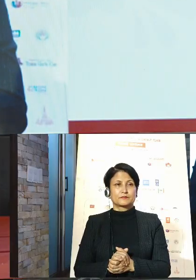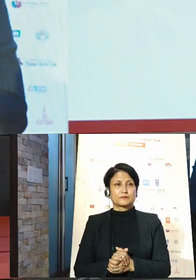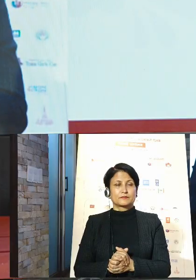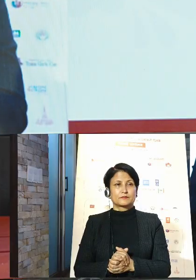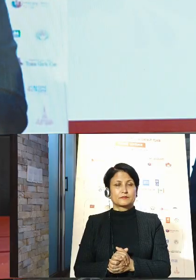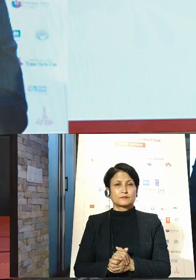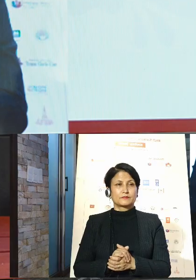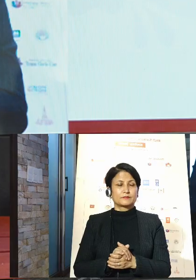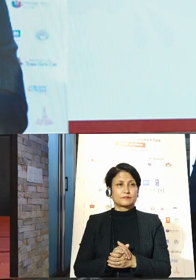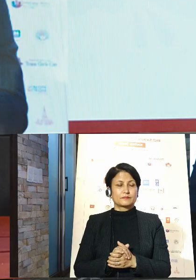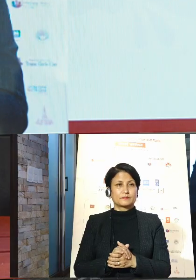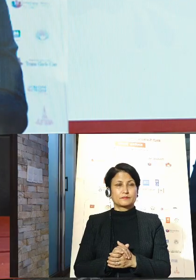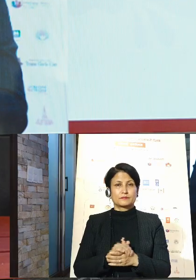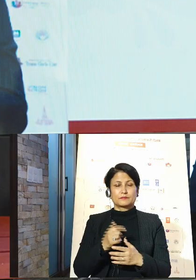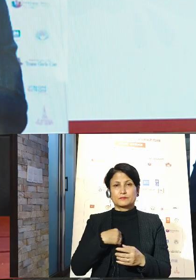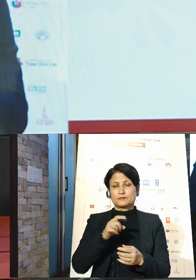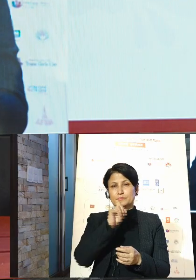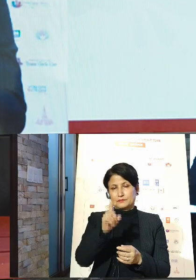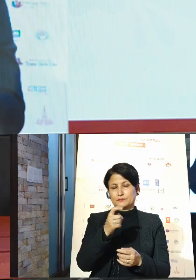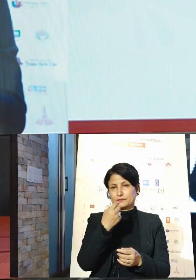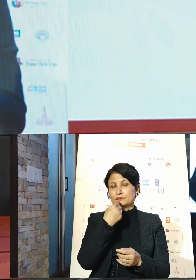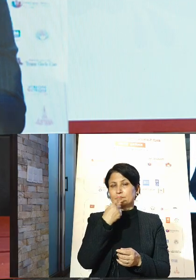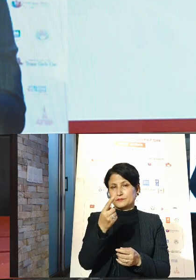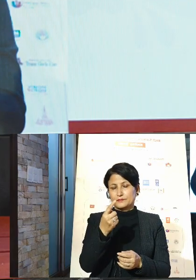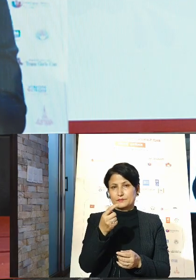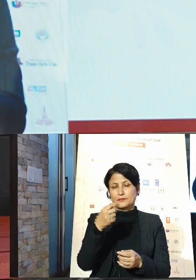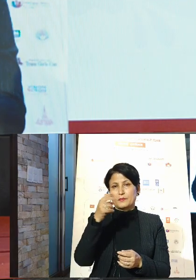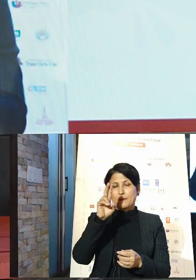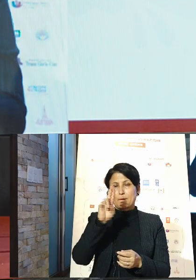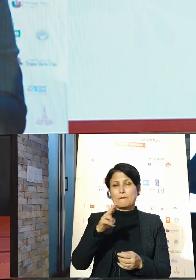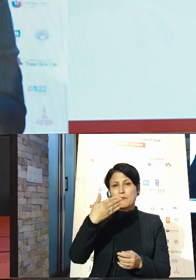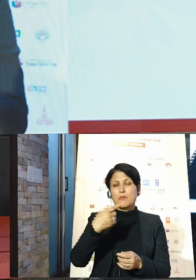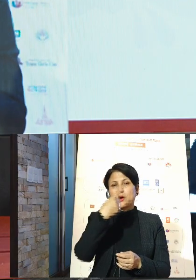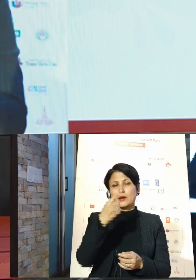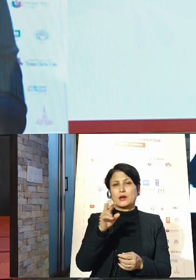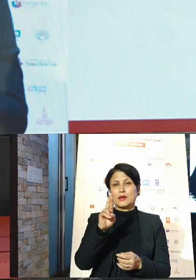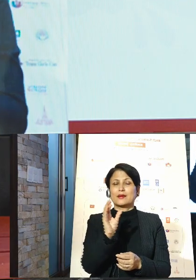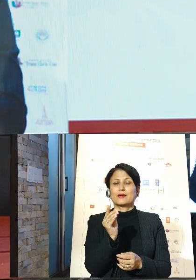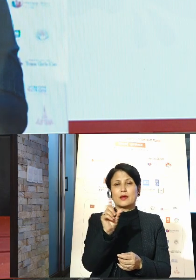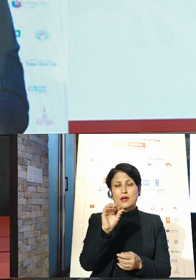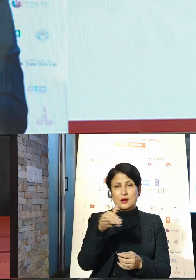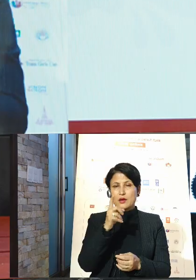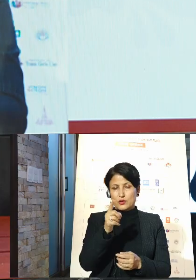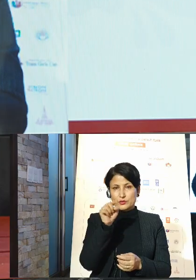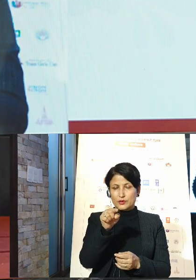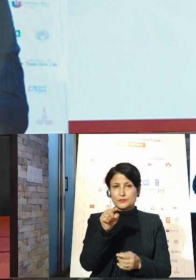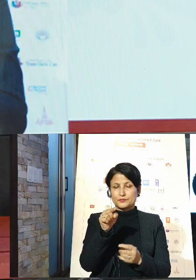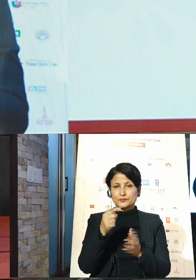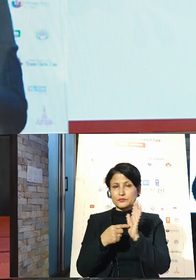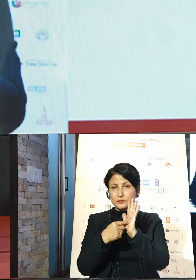Yeah, hi. My question is for Valeria. I was really intrigued by the map that you had